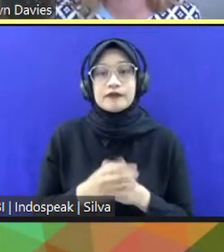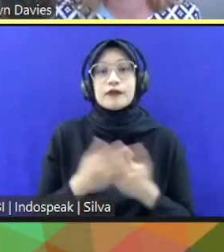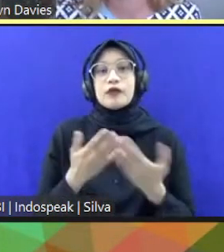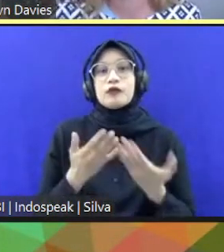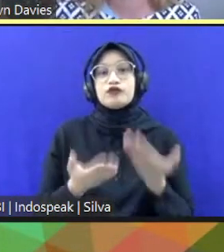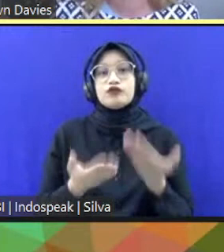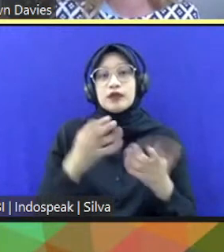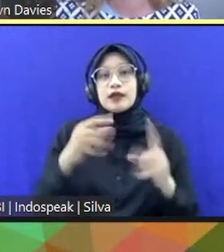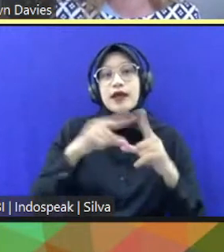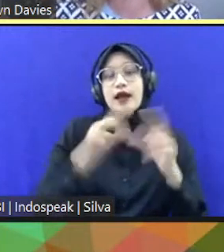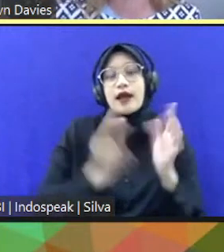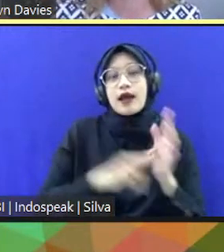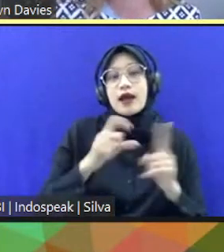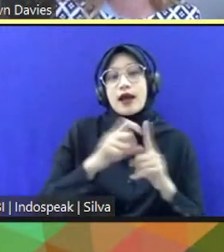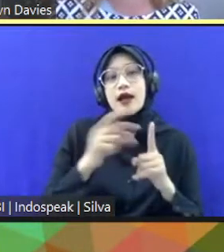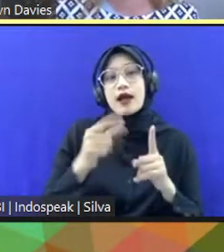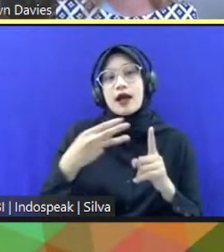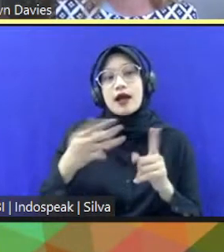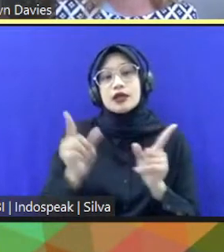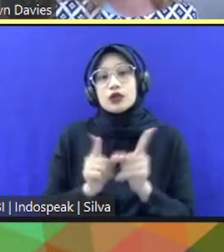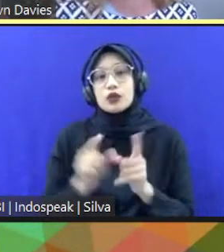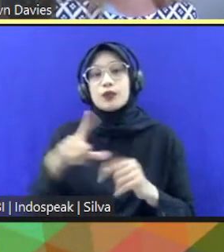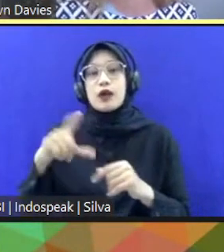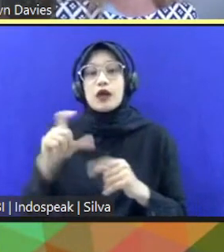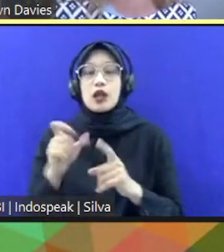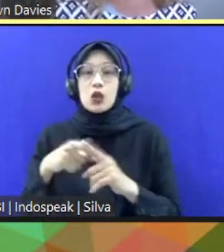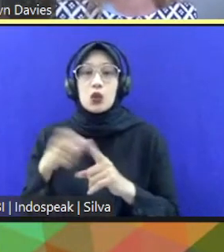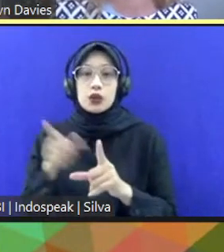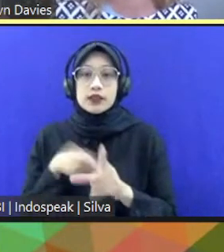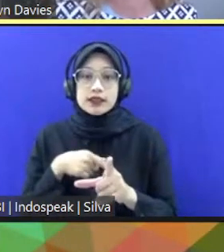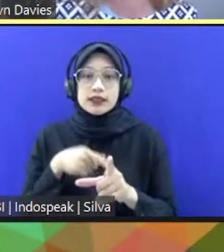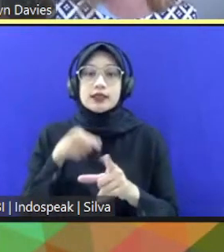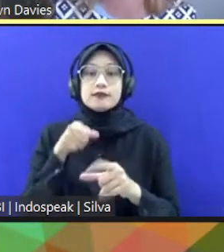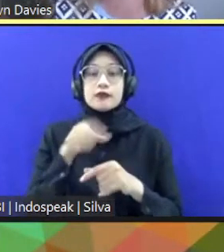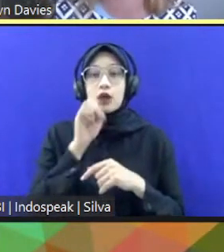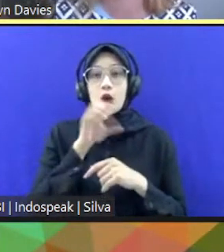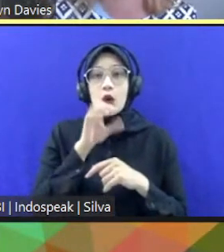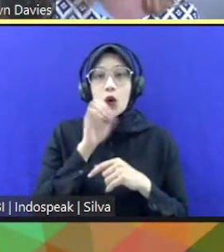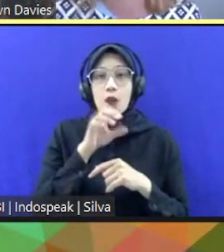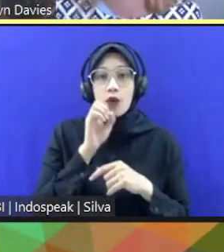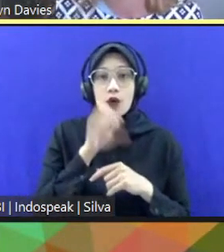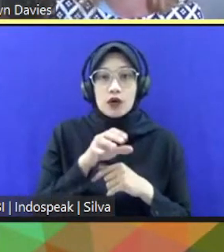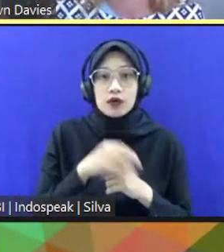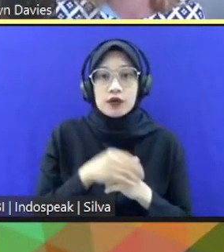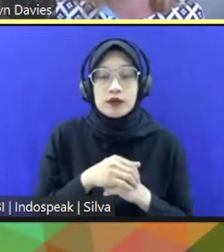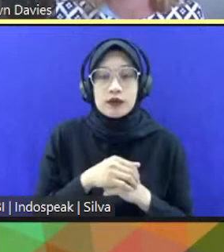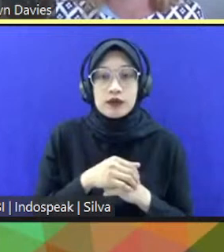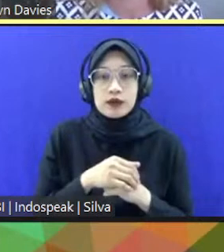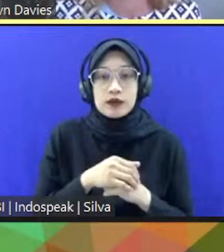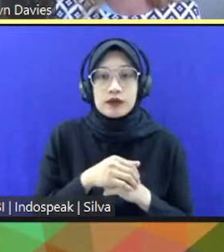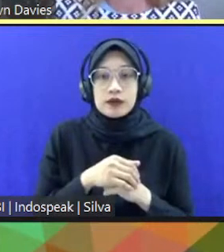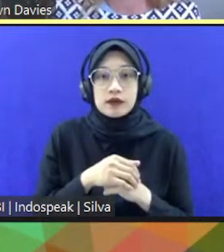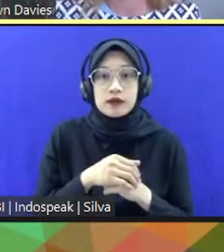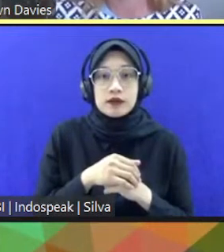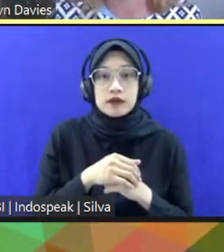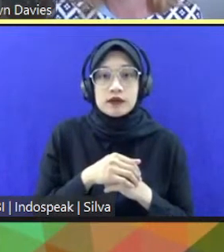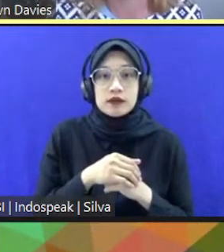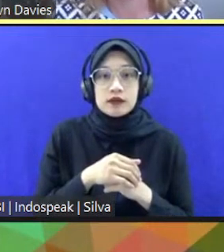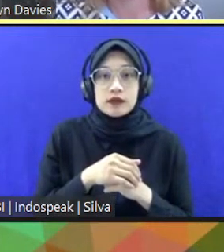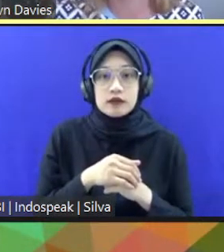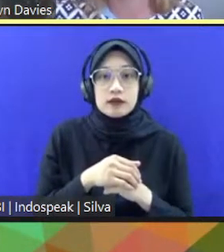further on various avenues for Indonesia to push the right to a health paradigm or health